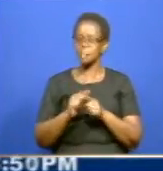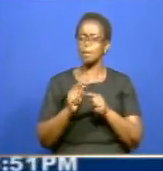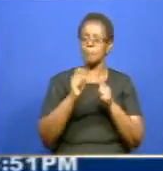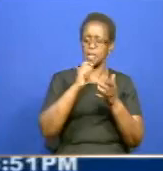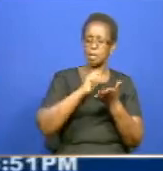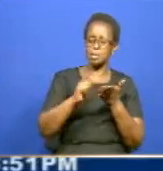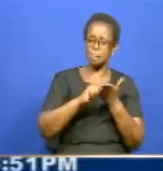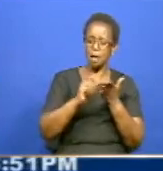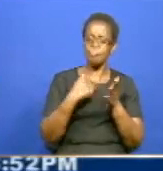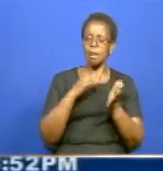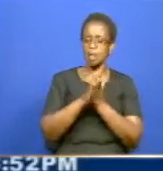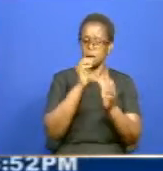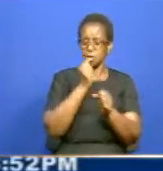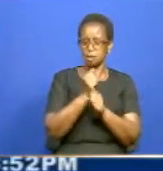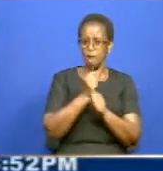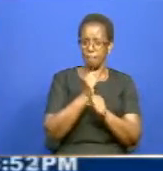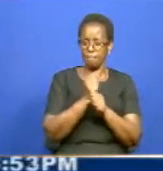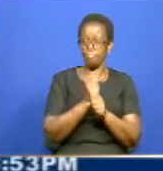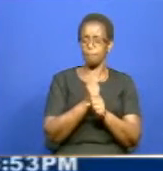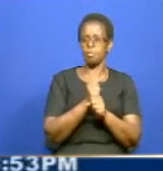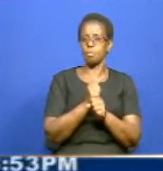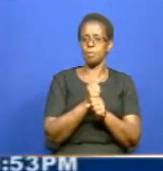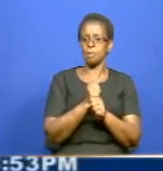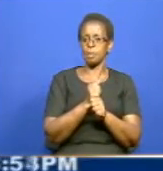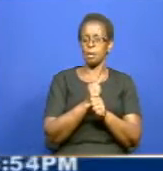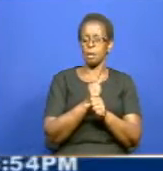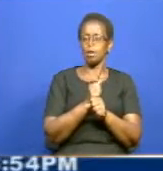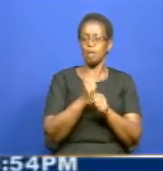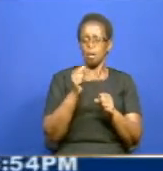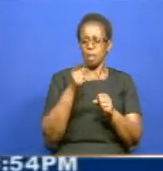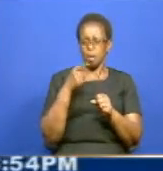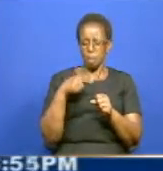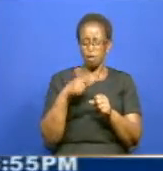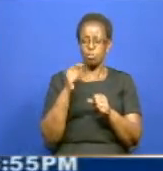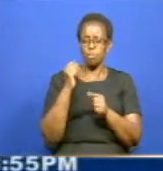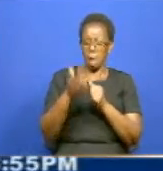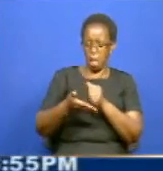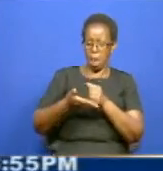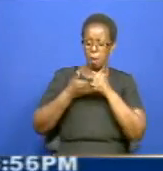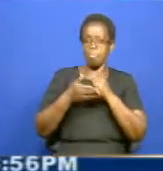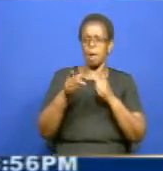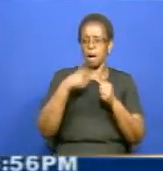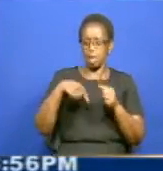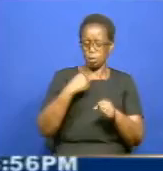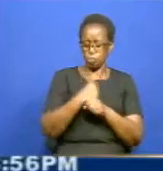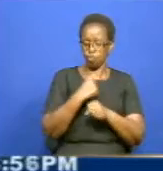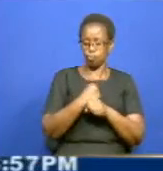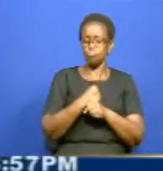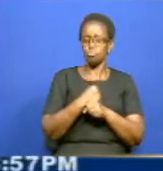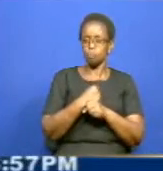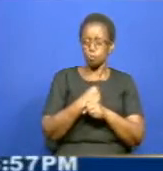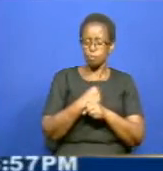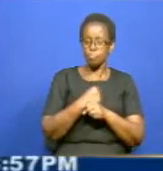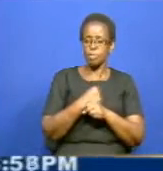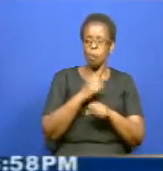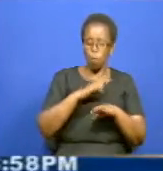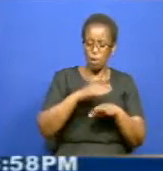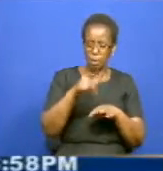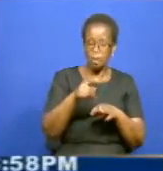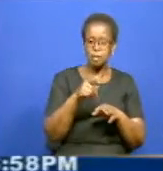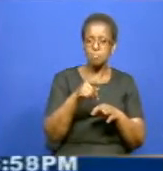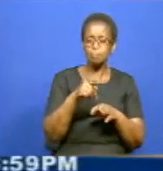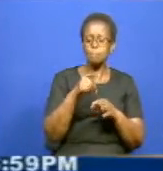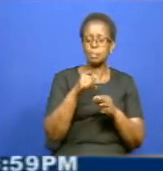to it to conduct and execute its mandate. And the committee further wishes to record its